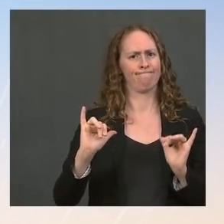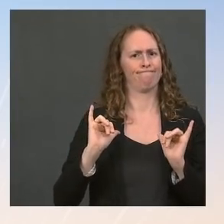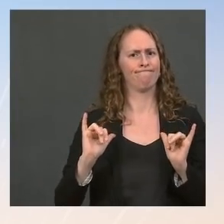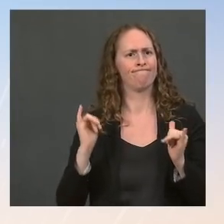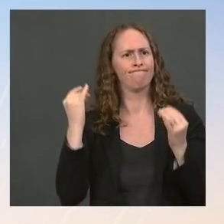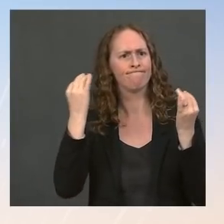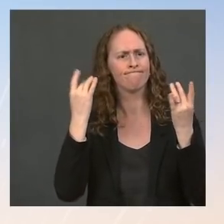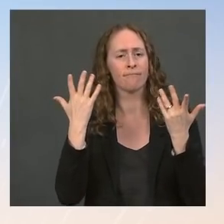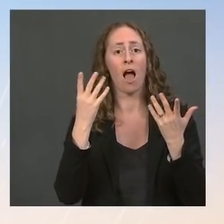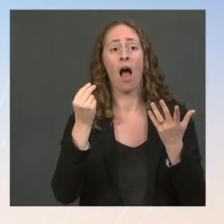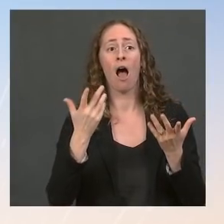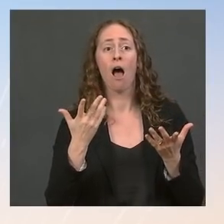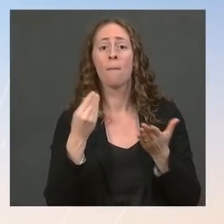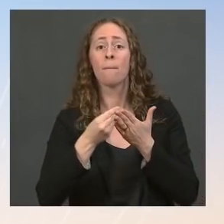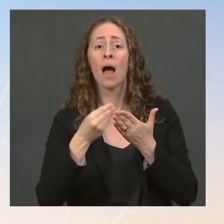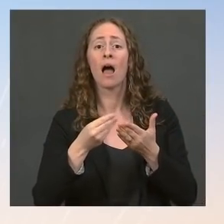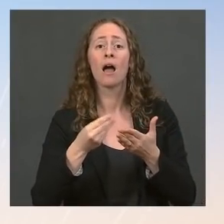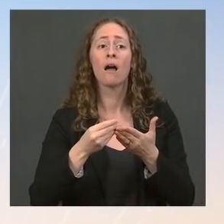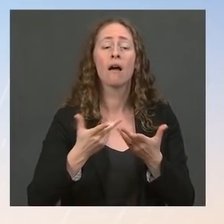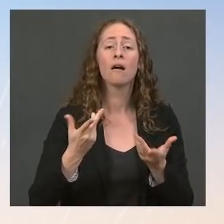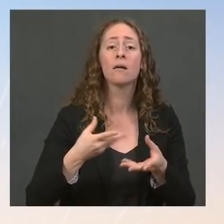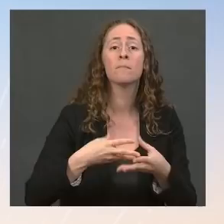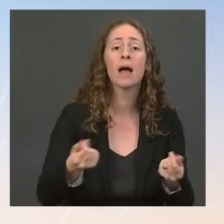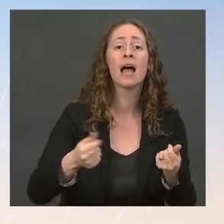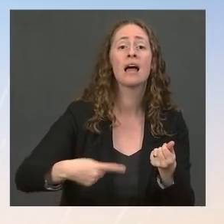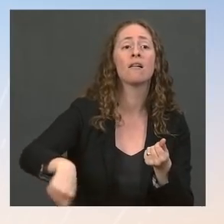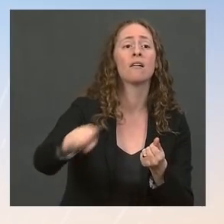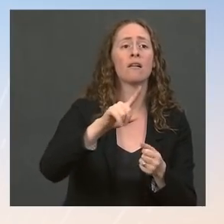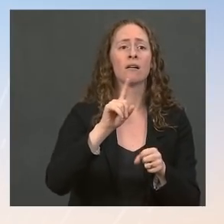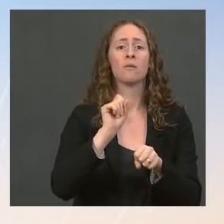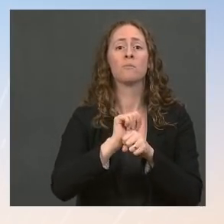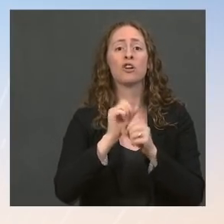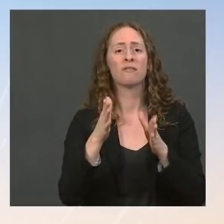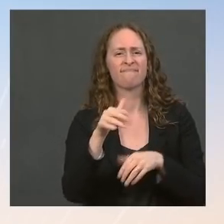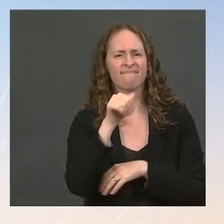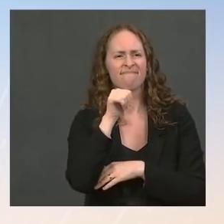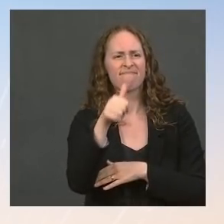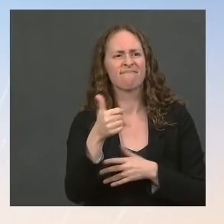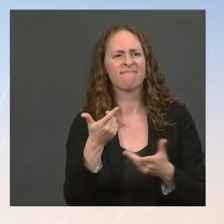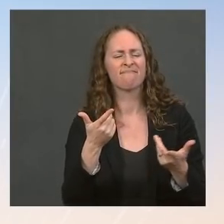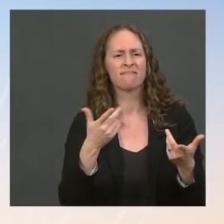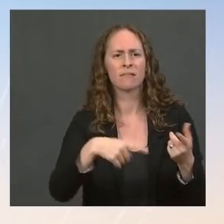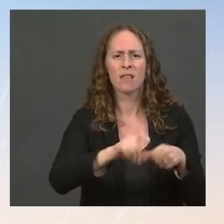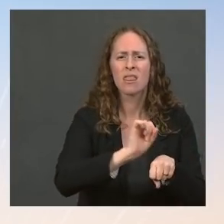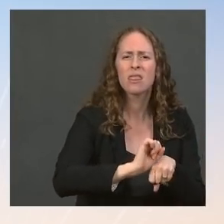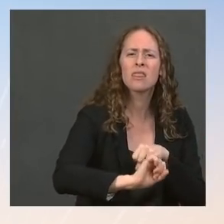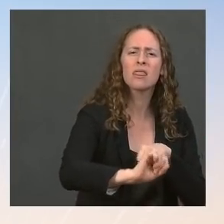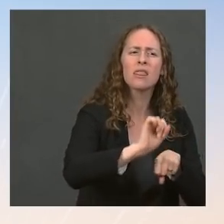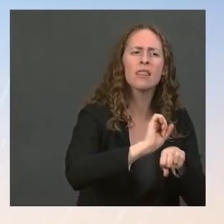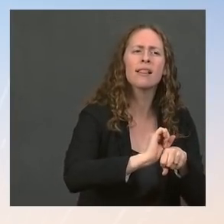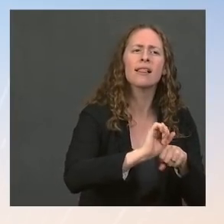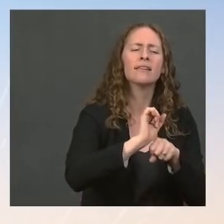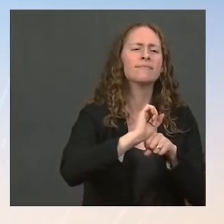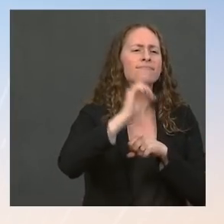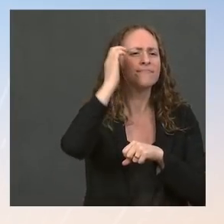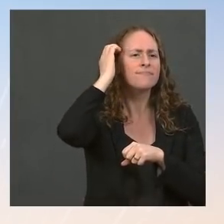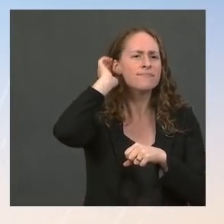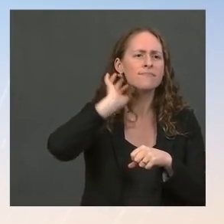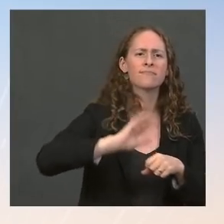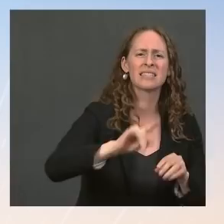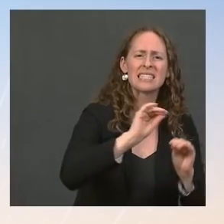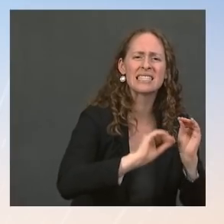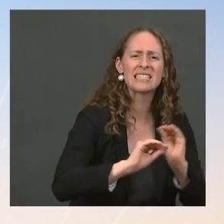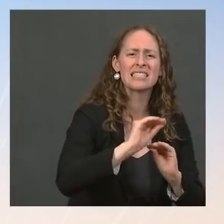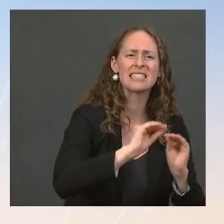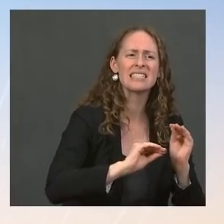little bit more so that we can invest in our workforce, invest in cutting costs for the American people, invest in the